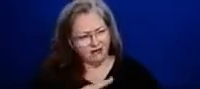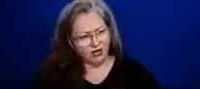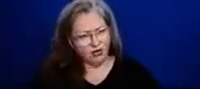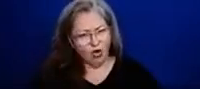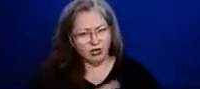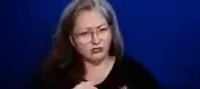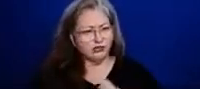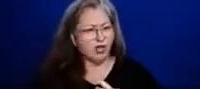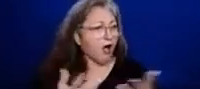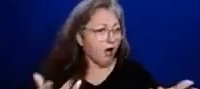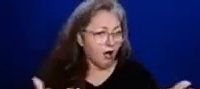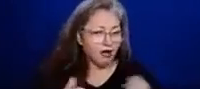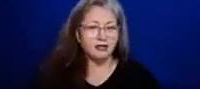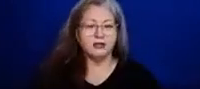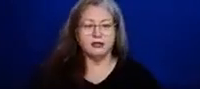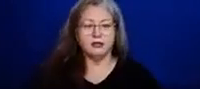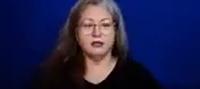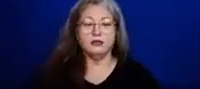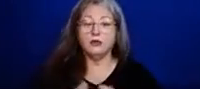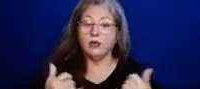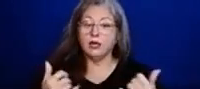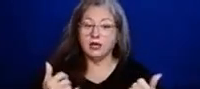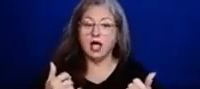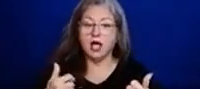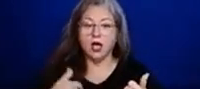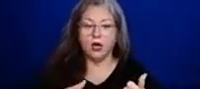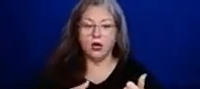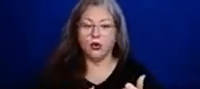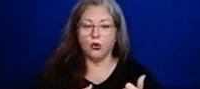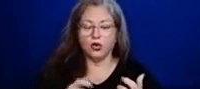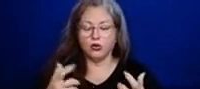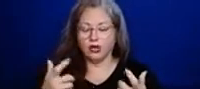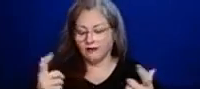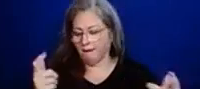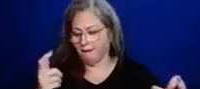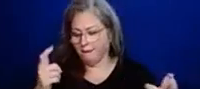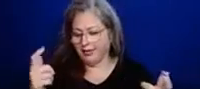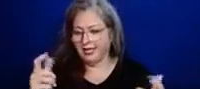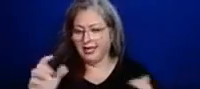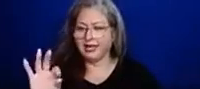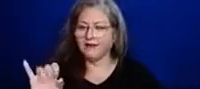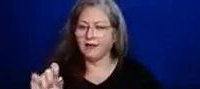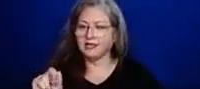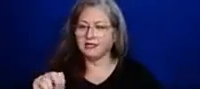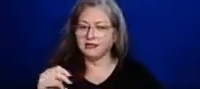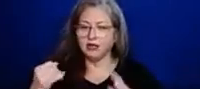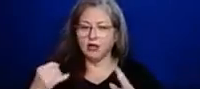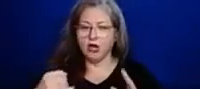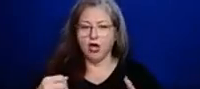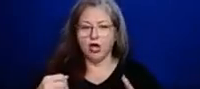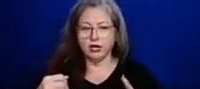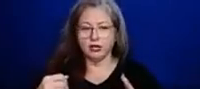we start? And now we are doing this huge feminist art,